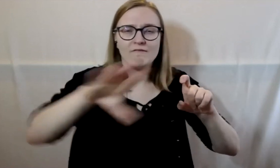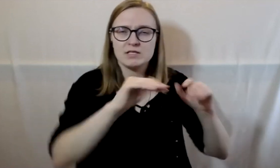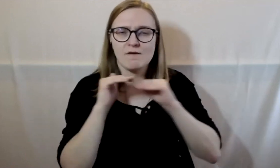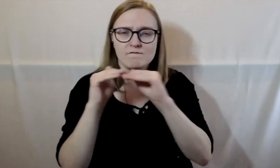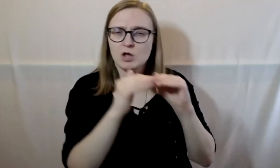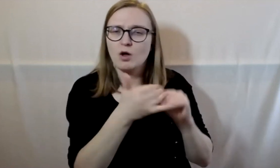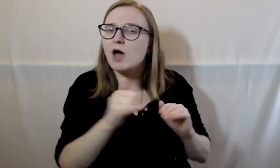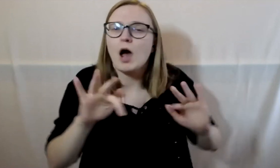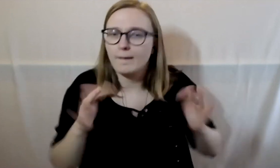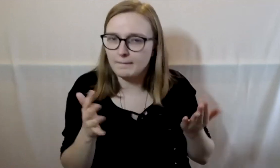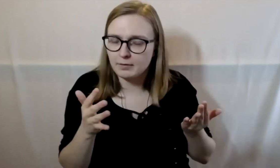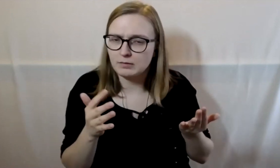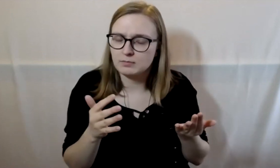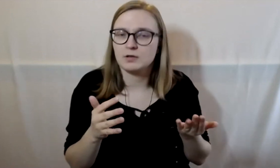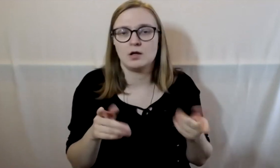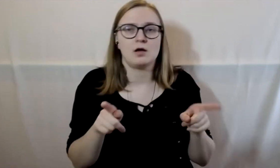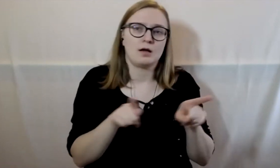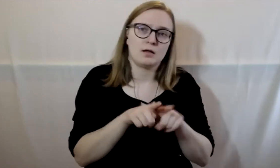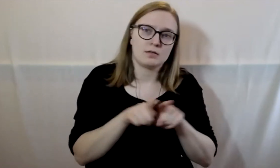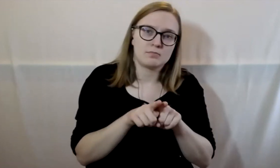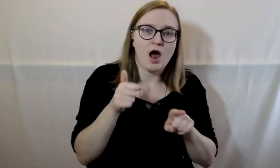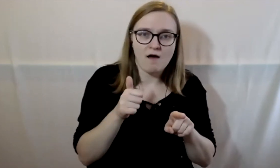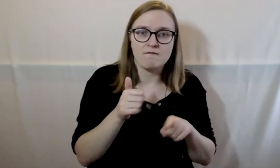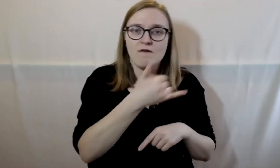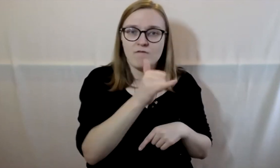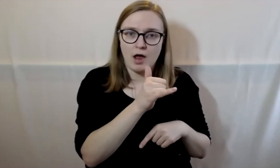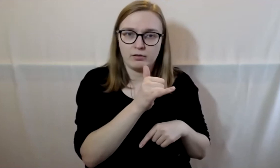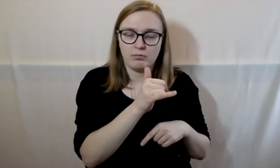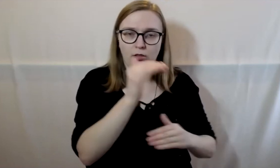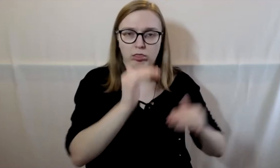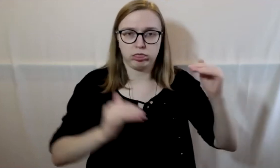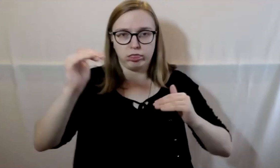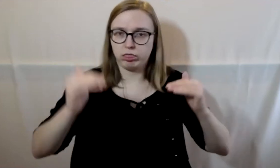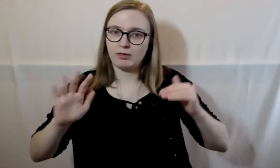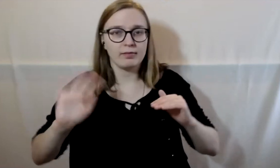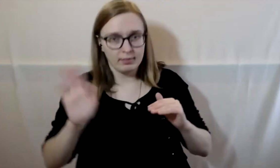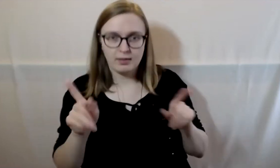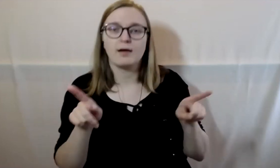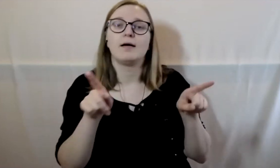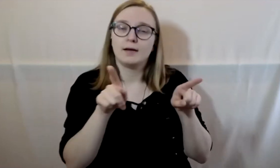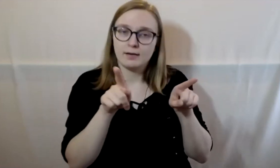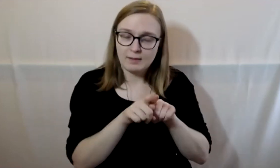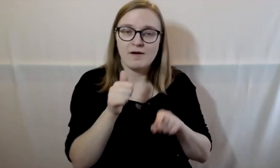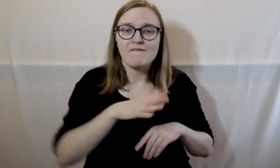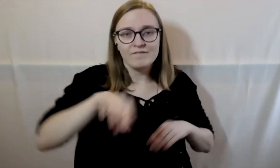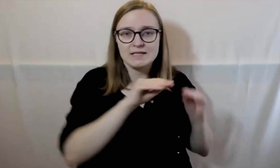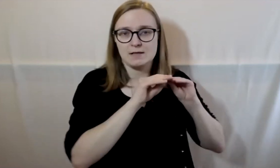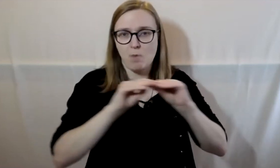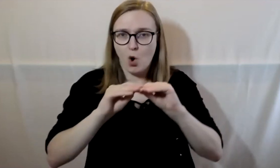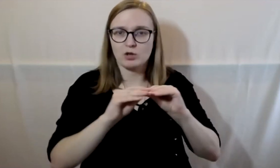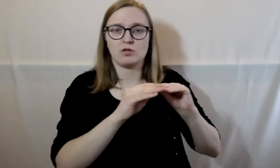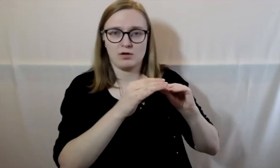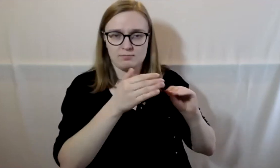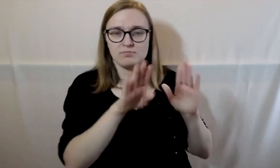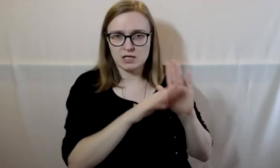get, we look at consistency in the judgments that teachers make, how to do that. And then we're